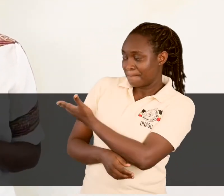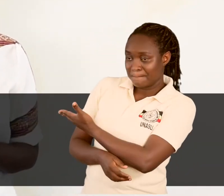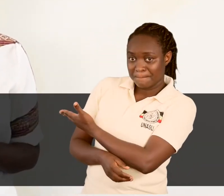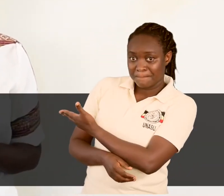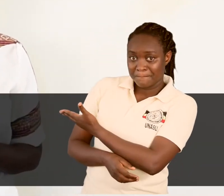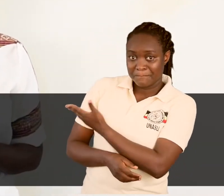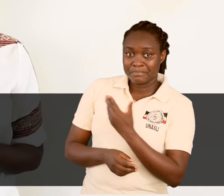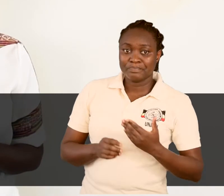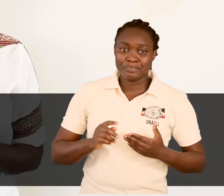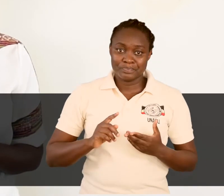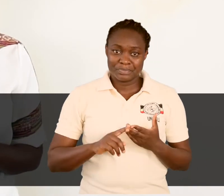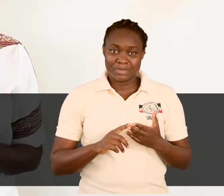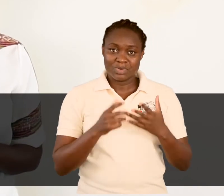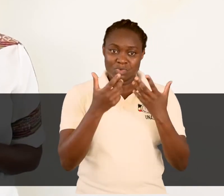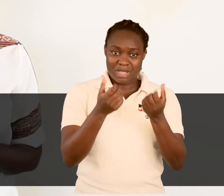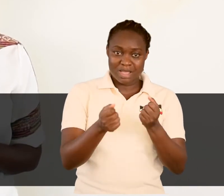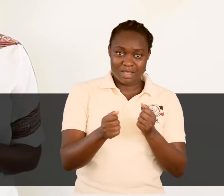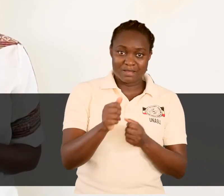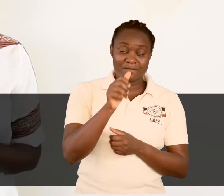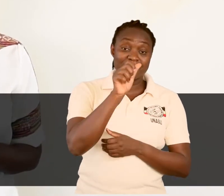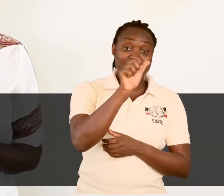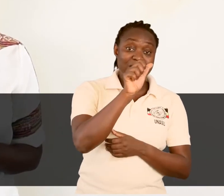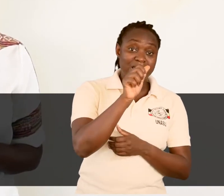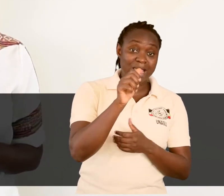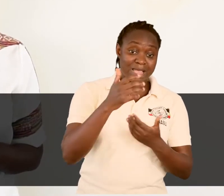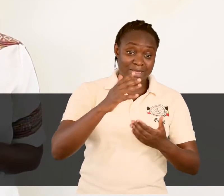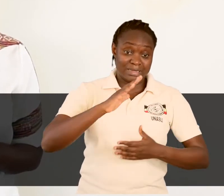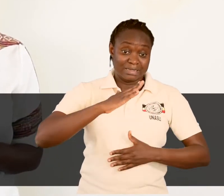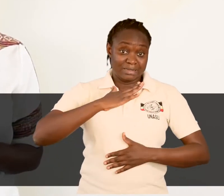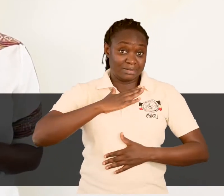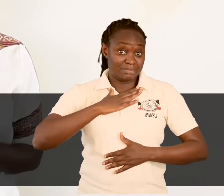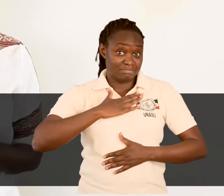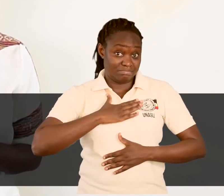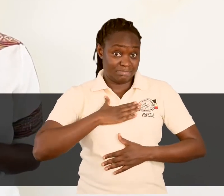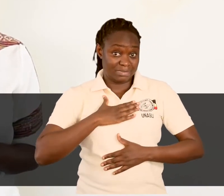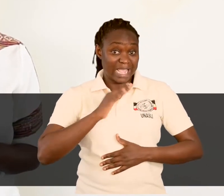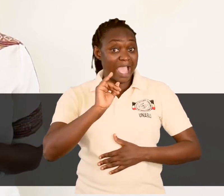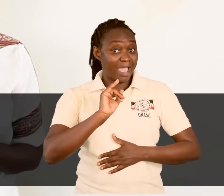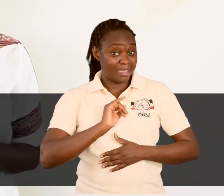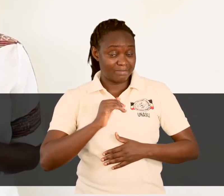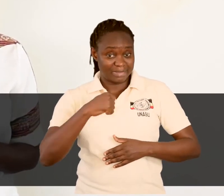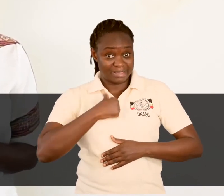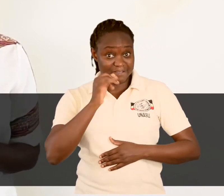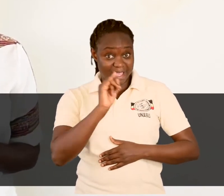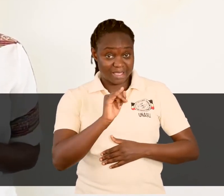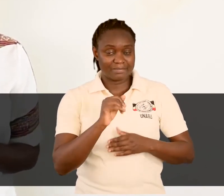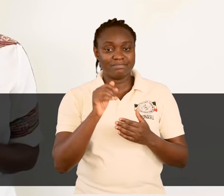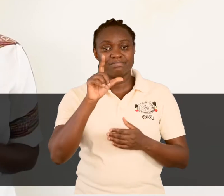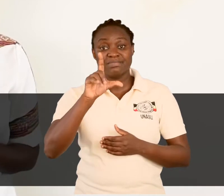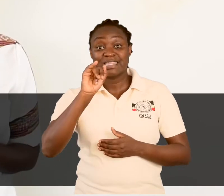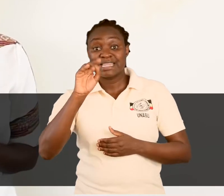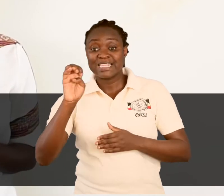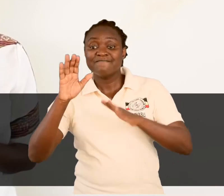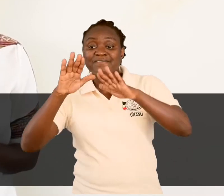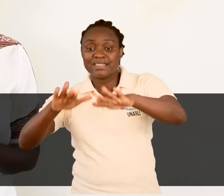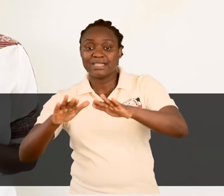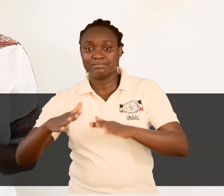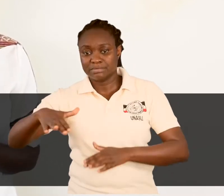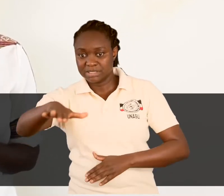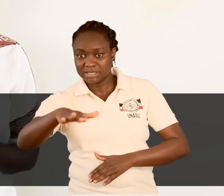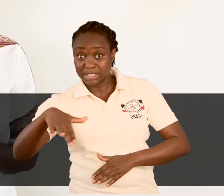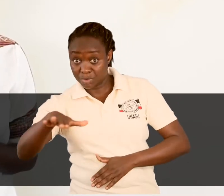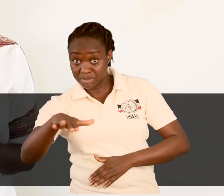One, I live in the city, not the word city. Two, I live in